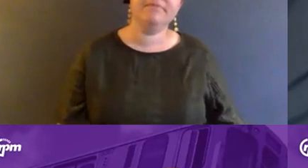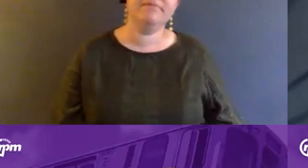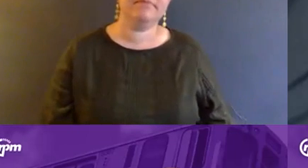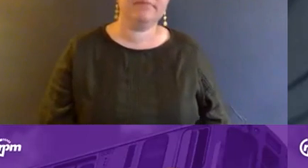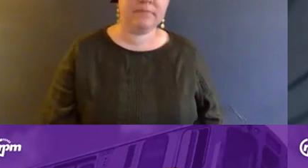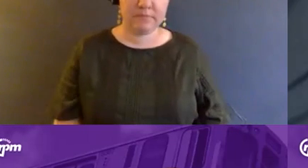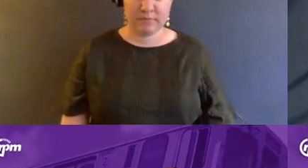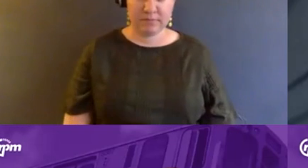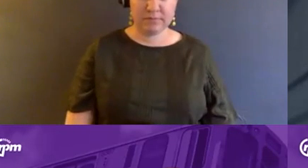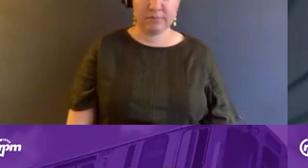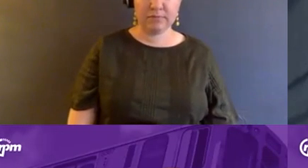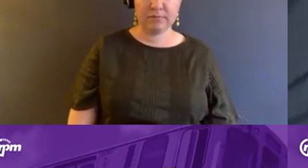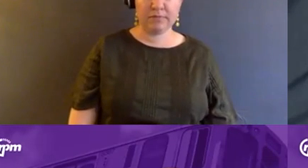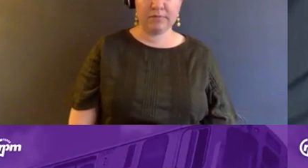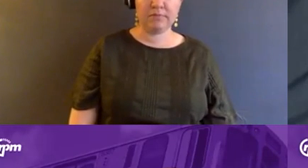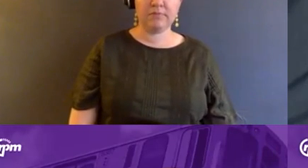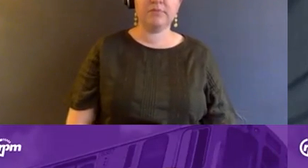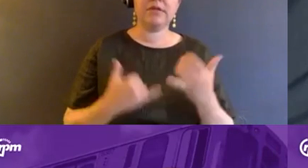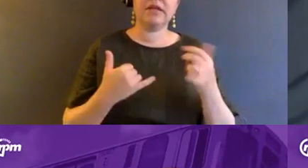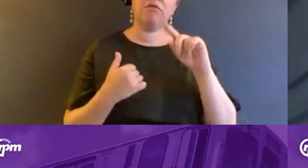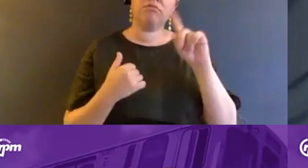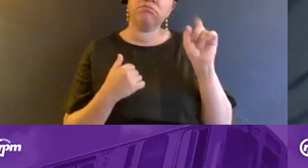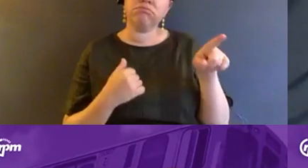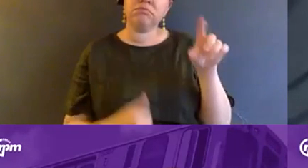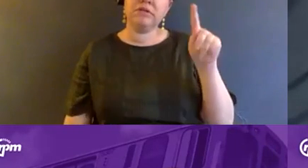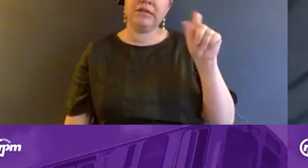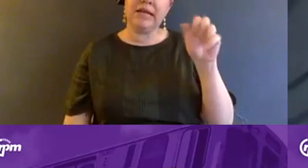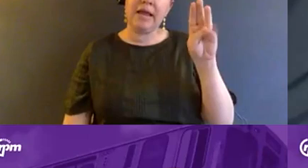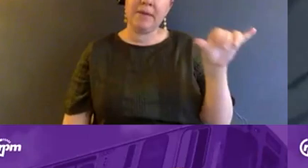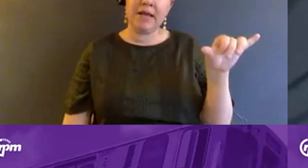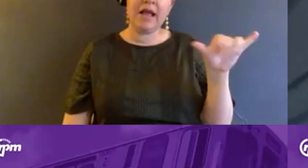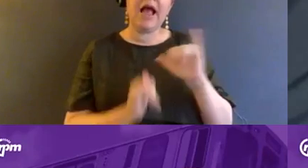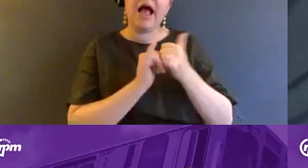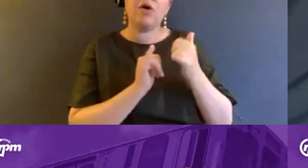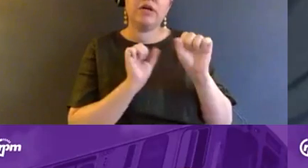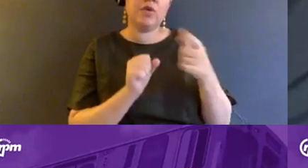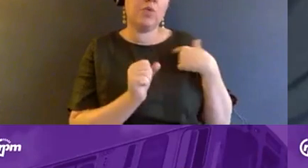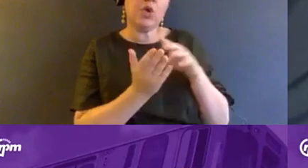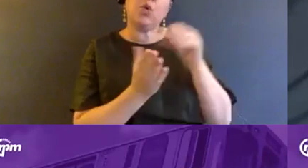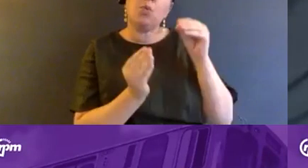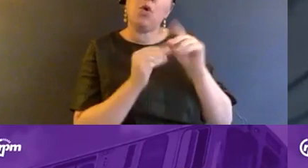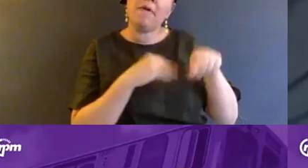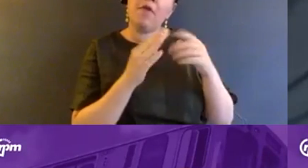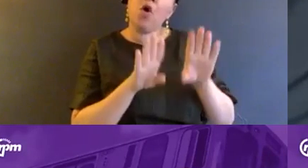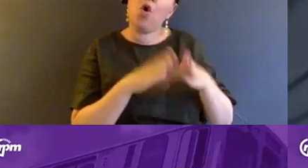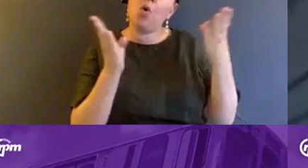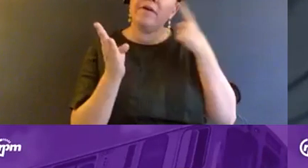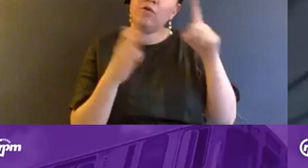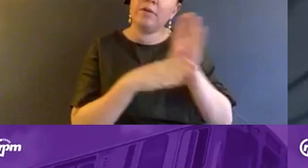All right, the next question will go to Tammy. How can we learn more about the Open for Business program?